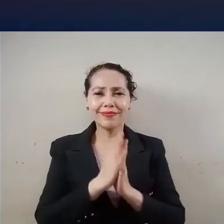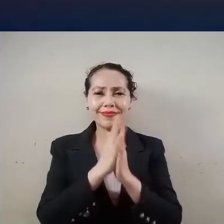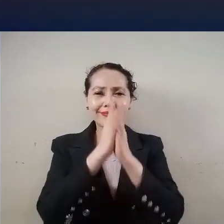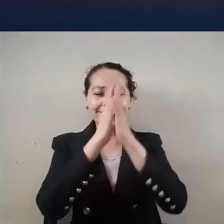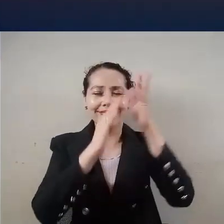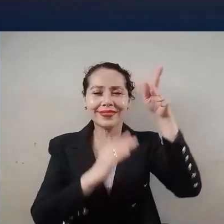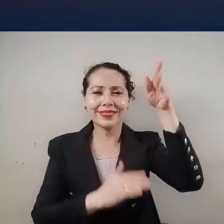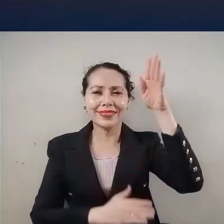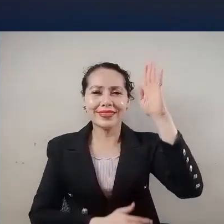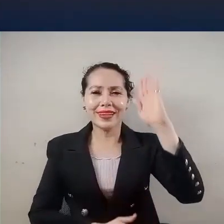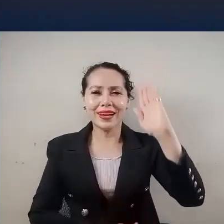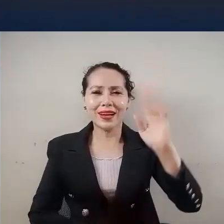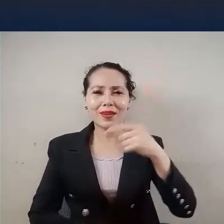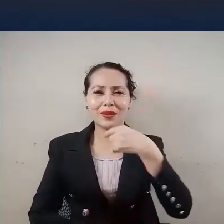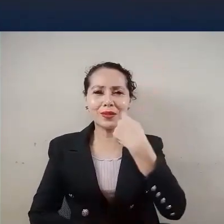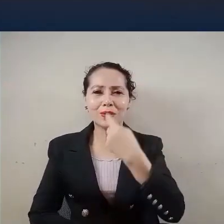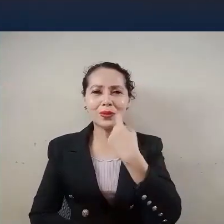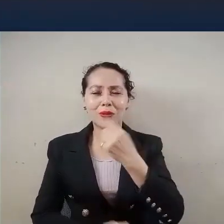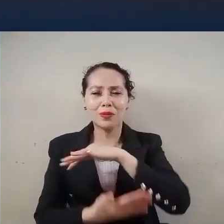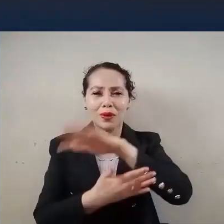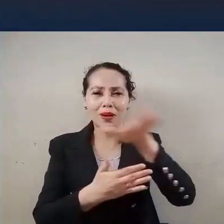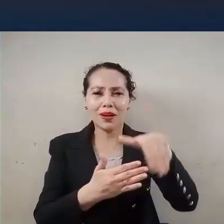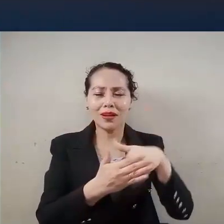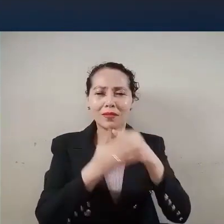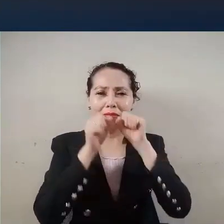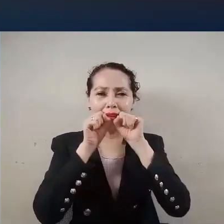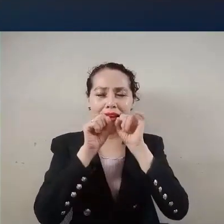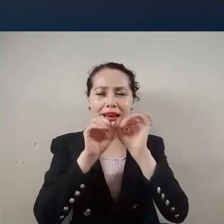Praise God from whom all